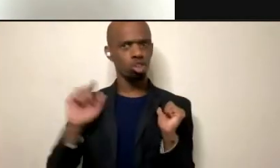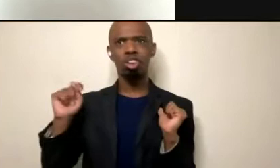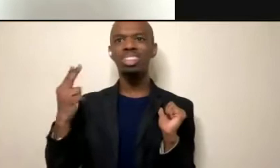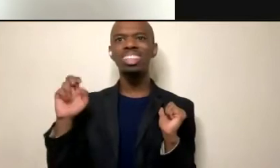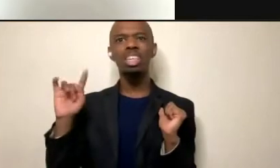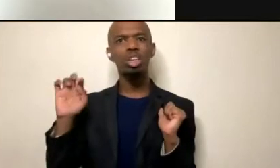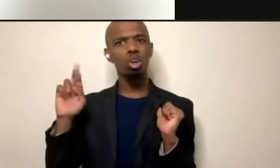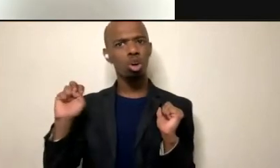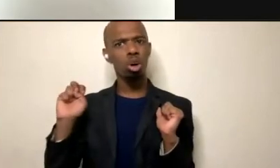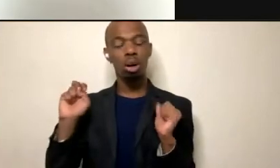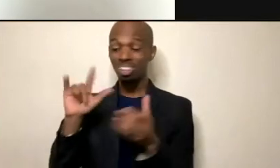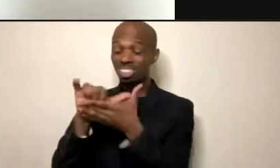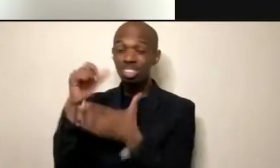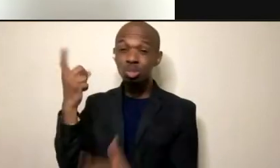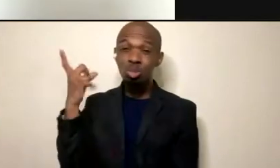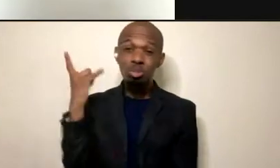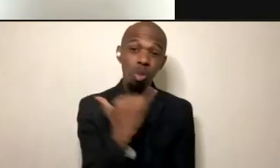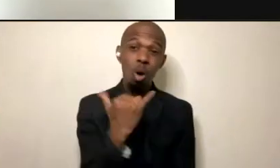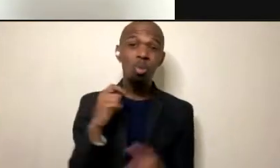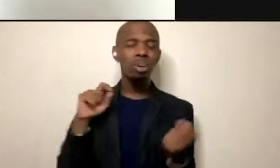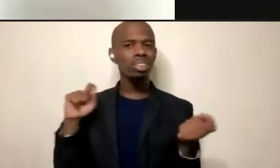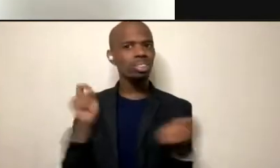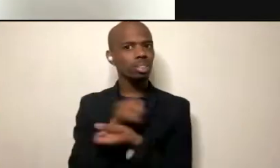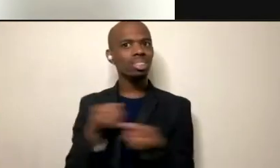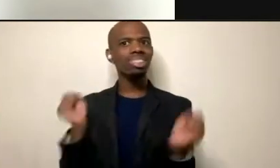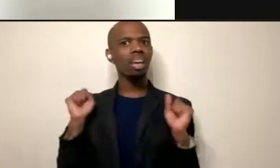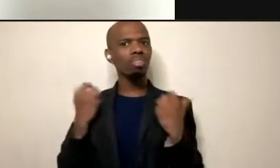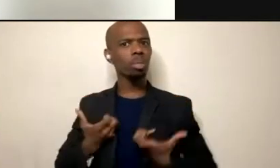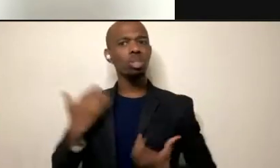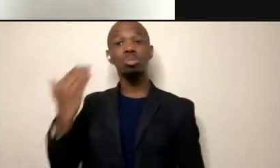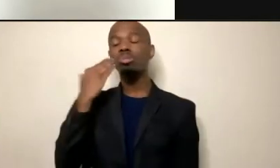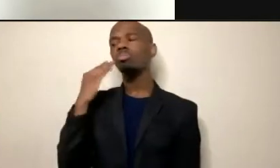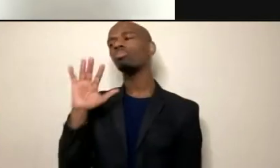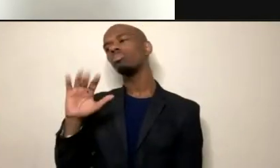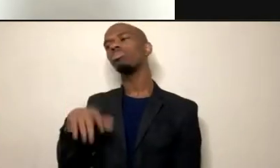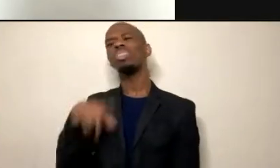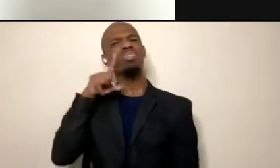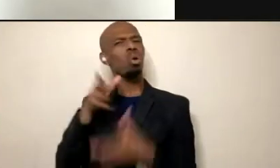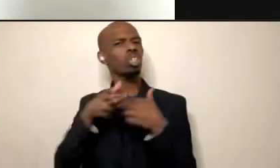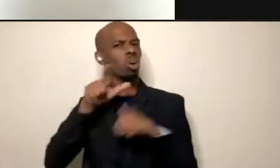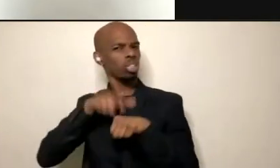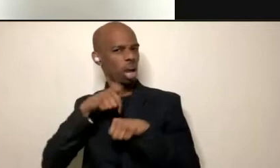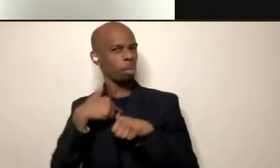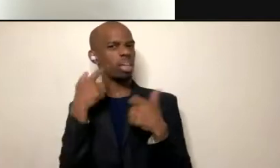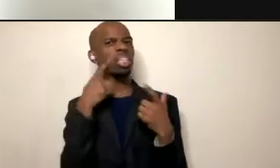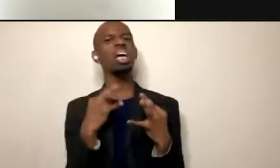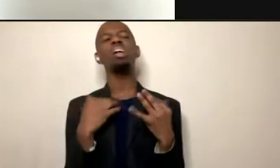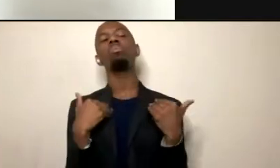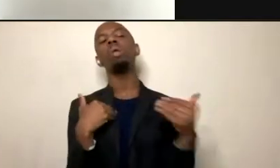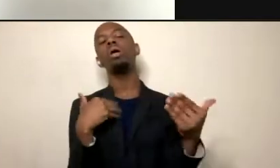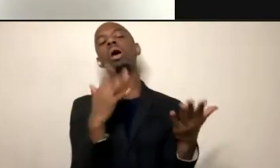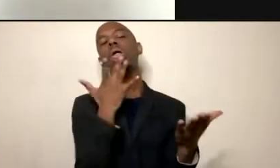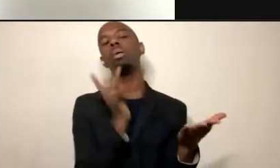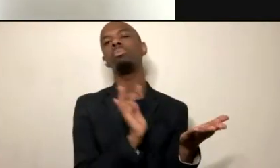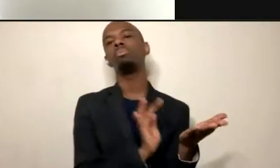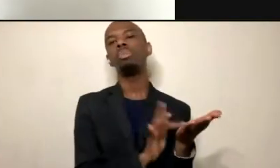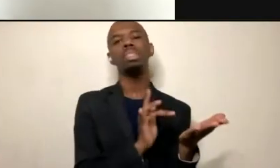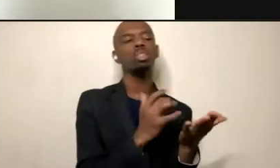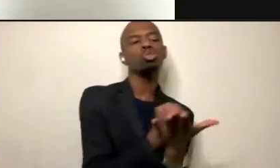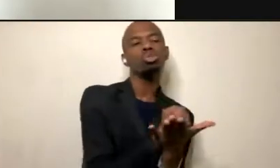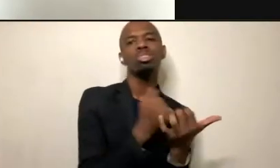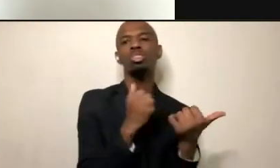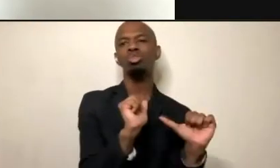you know, I tried that LA thing for a while and just kind of washed out. I had a hard time even finding